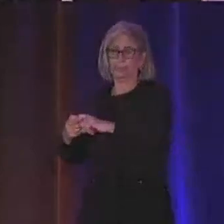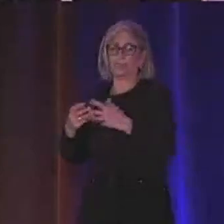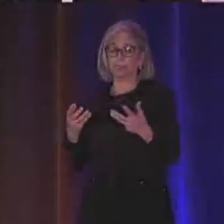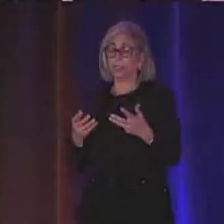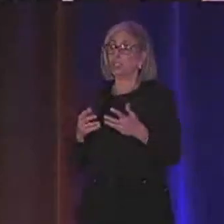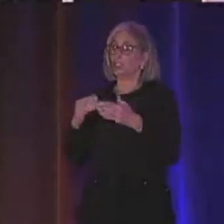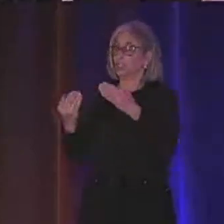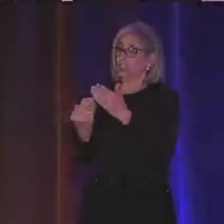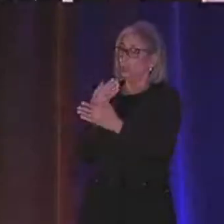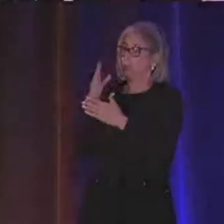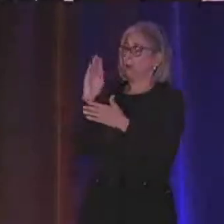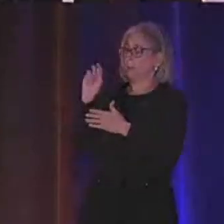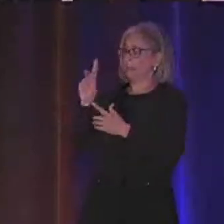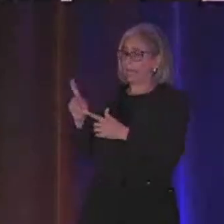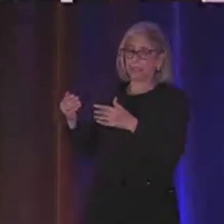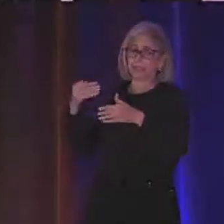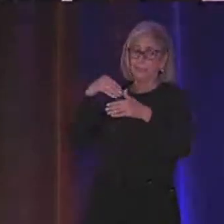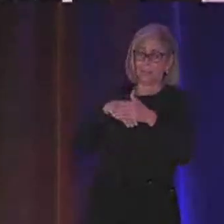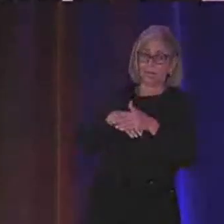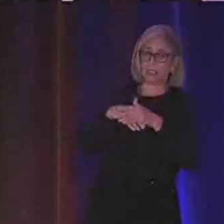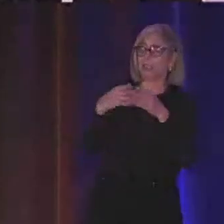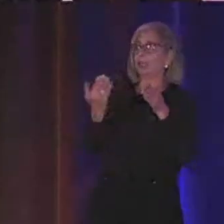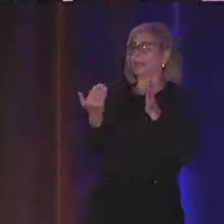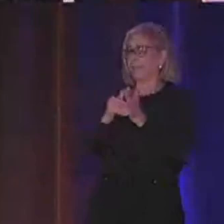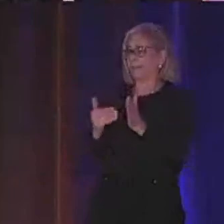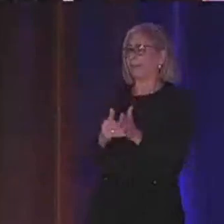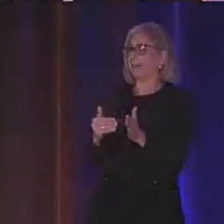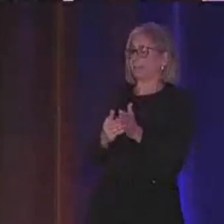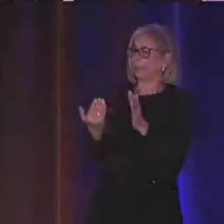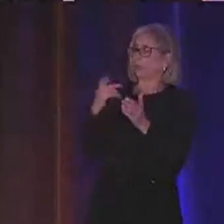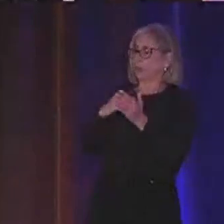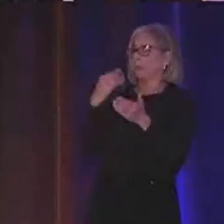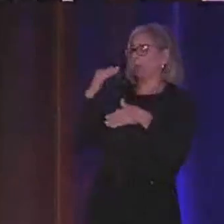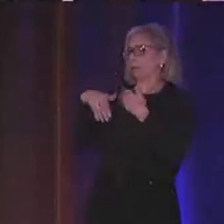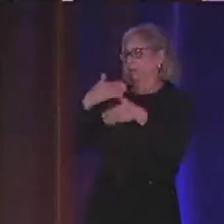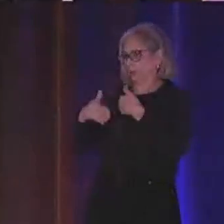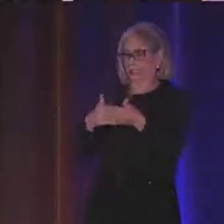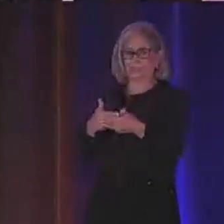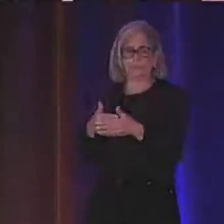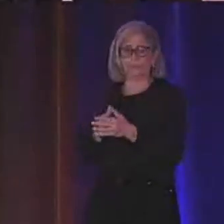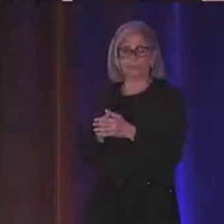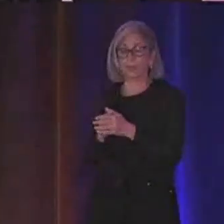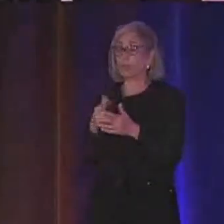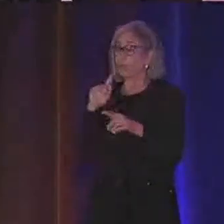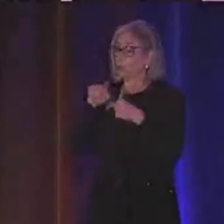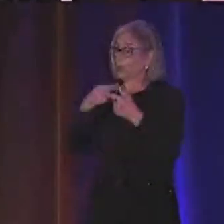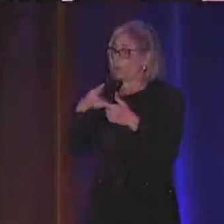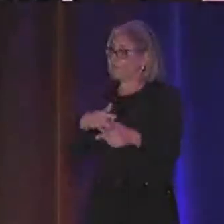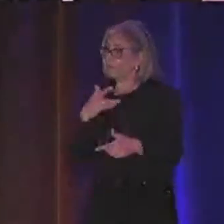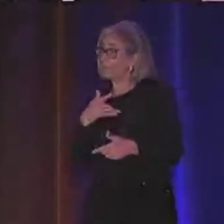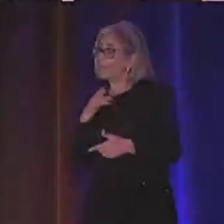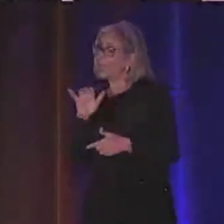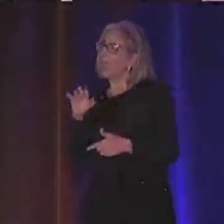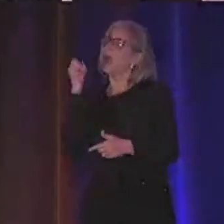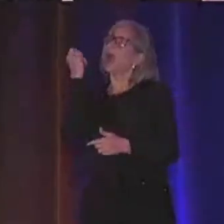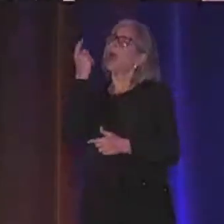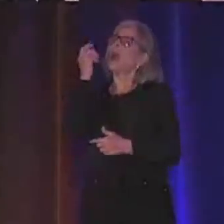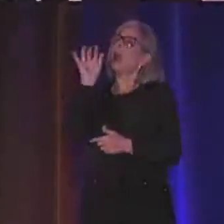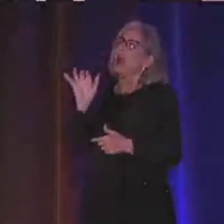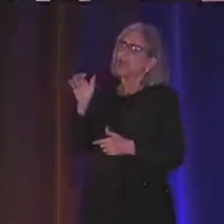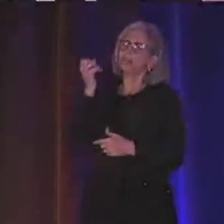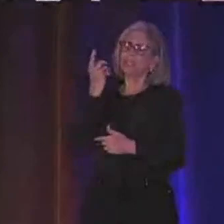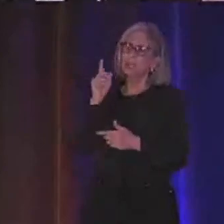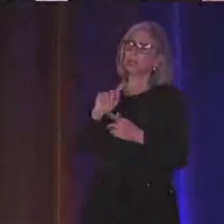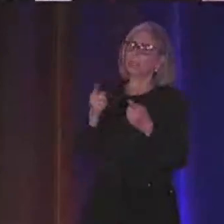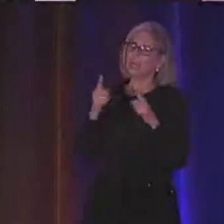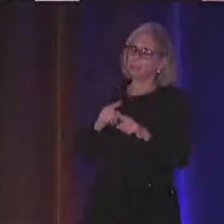in, this kind of pulses, right? And then once you get a sense for, okay, I understand what's going on, right?